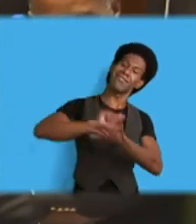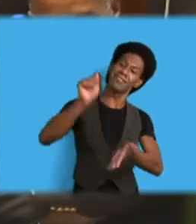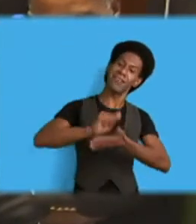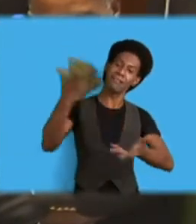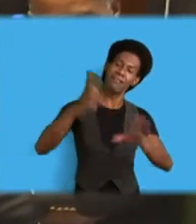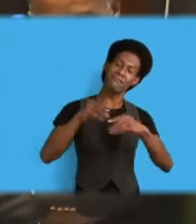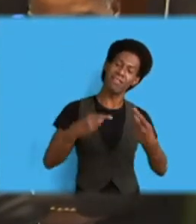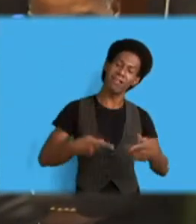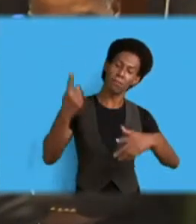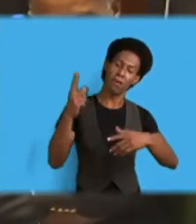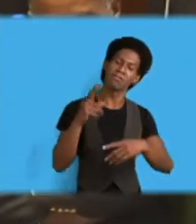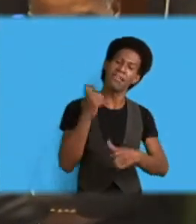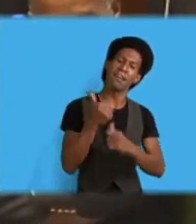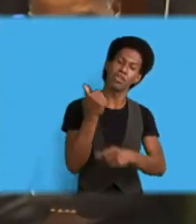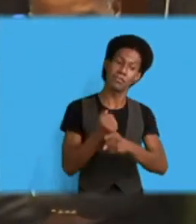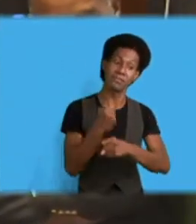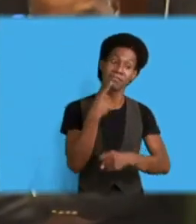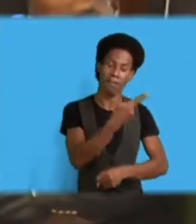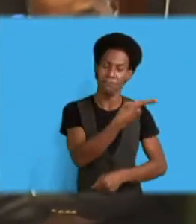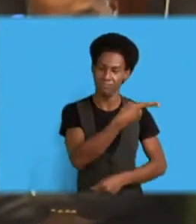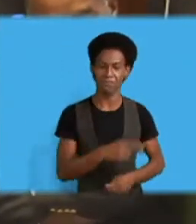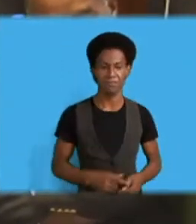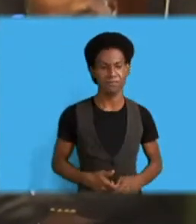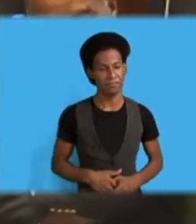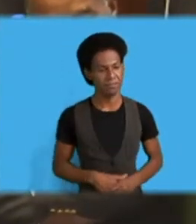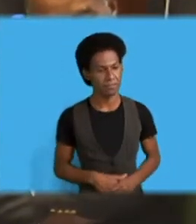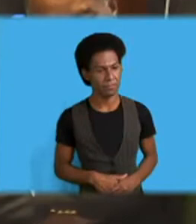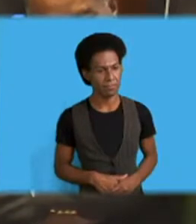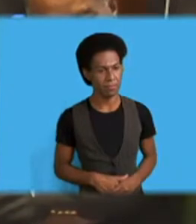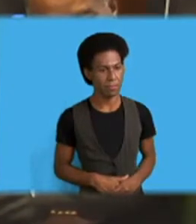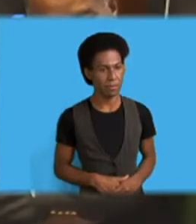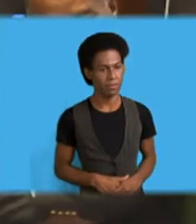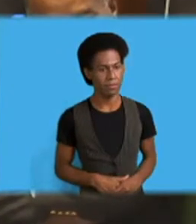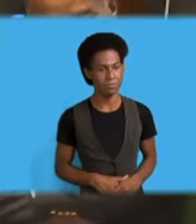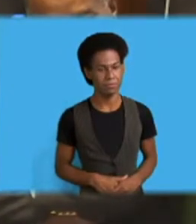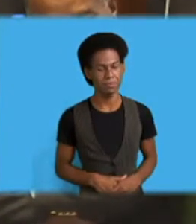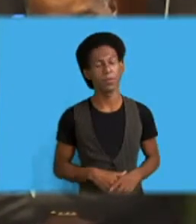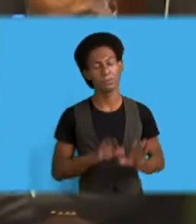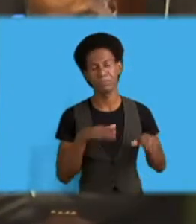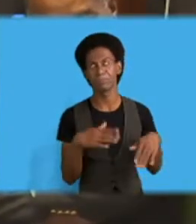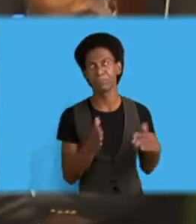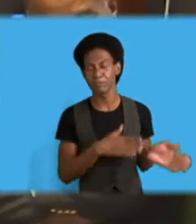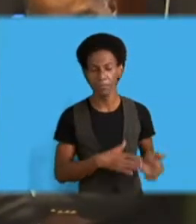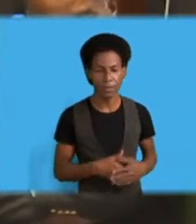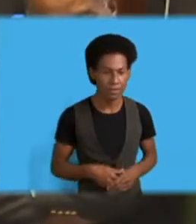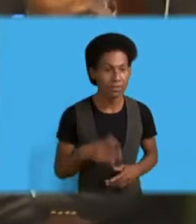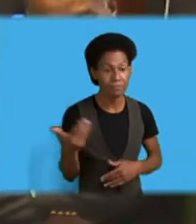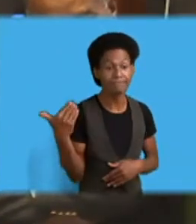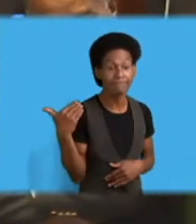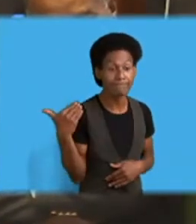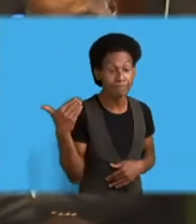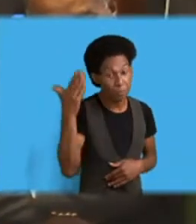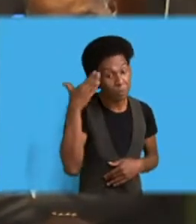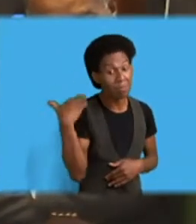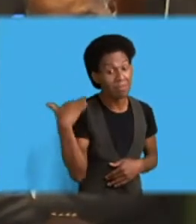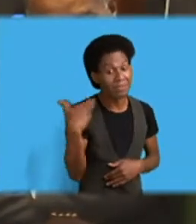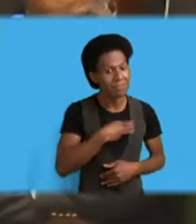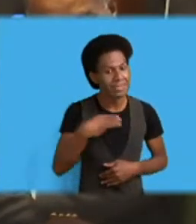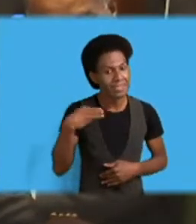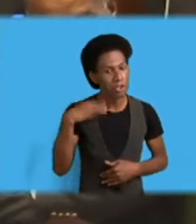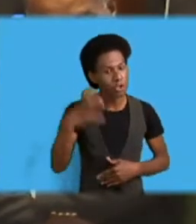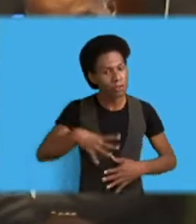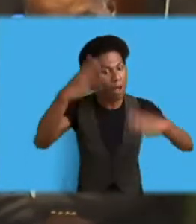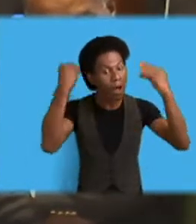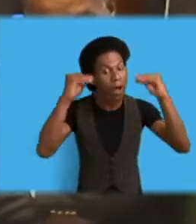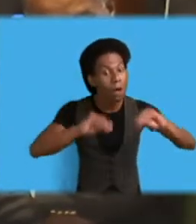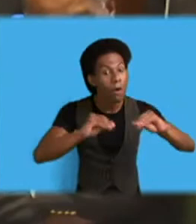go for free. Let me go further, Mr. Deputy Speaker, and remind the Honourable Minister for Education that he had informed this House that there will be